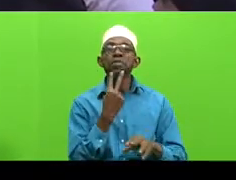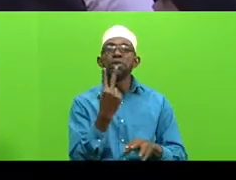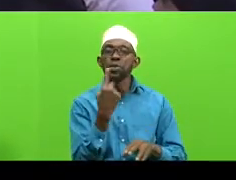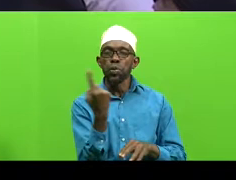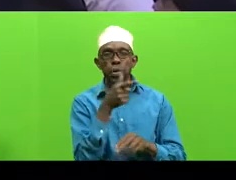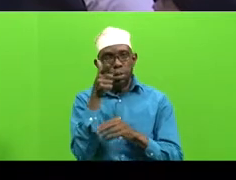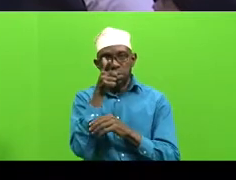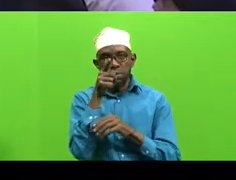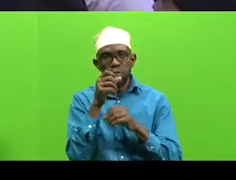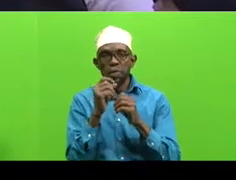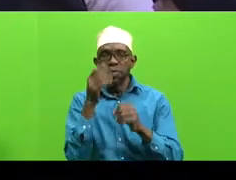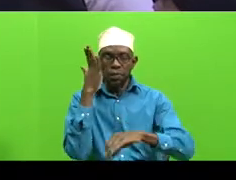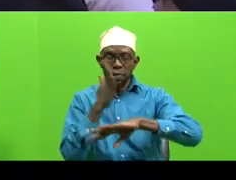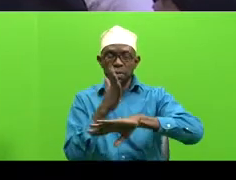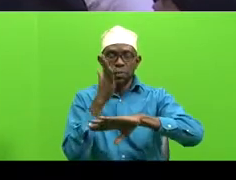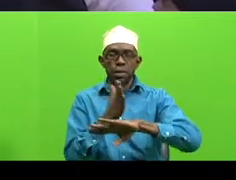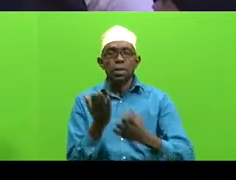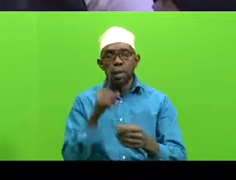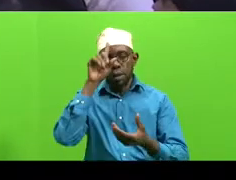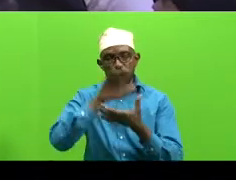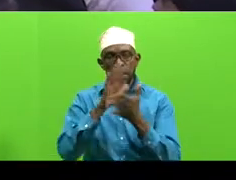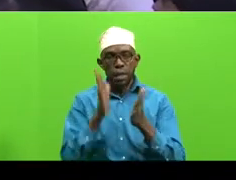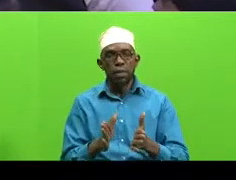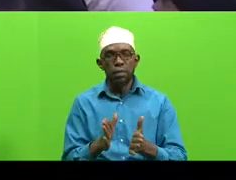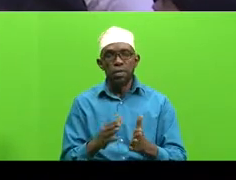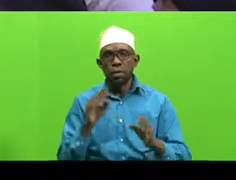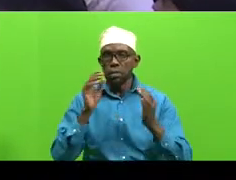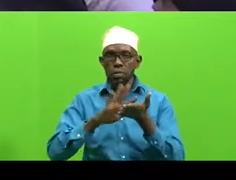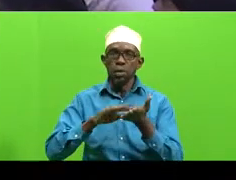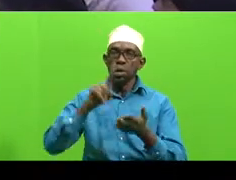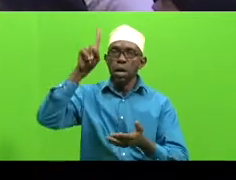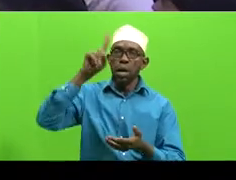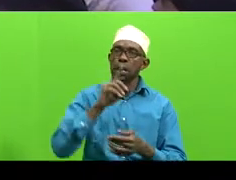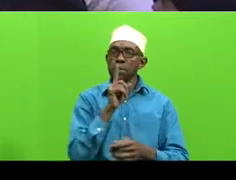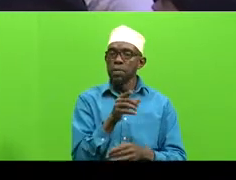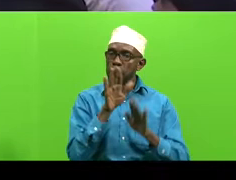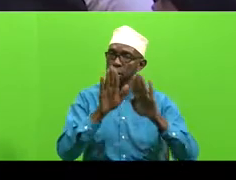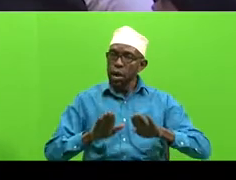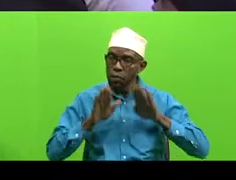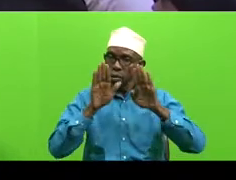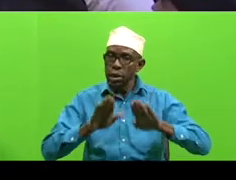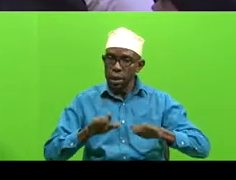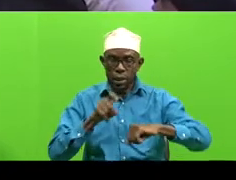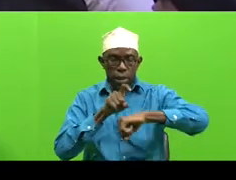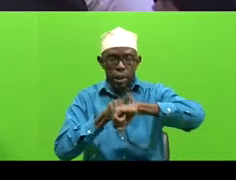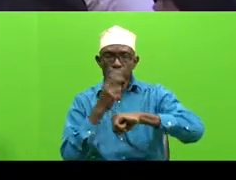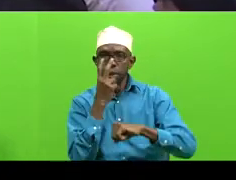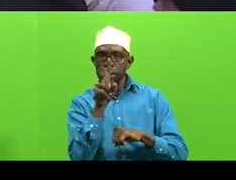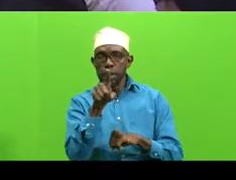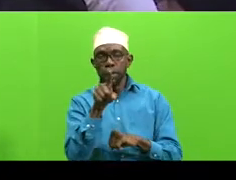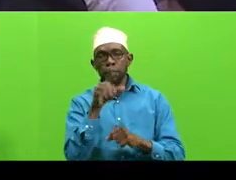video shop, etc., etc., and we believe it. Subhanallah. Be very, very careful. Even what you see